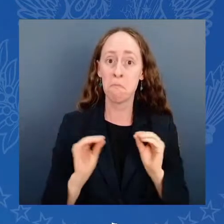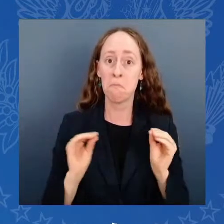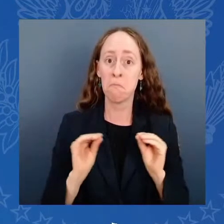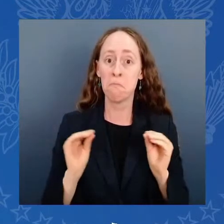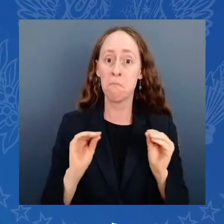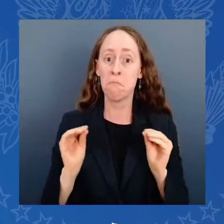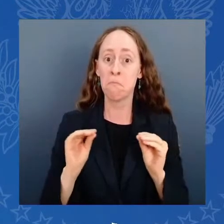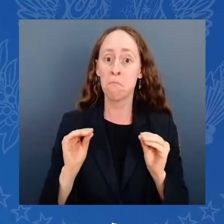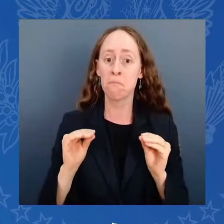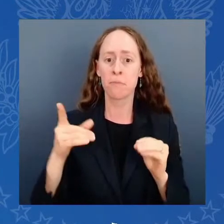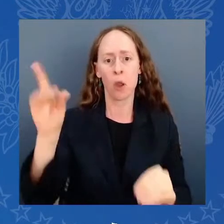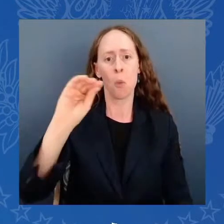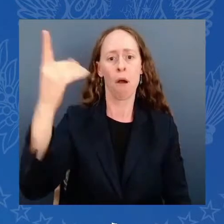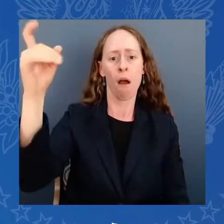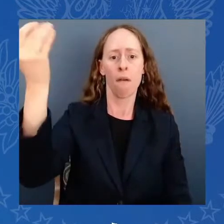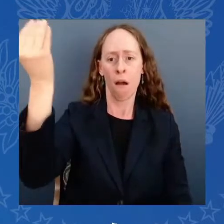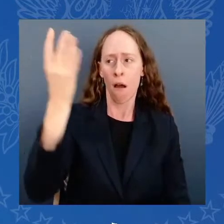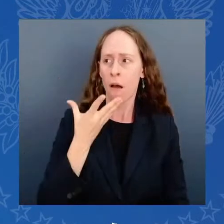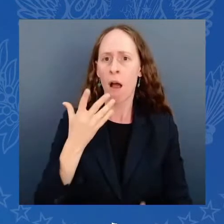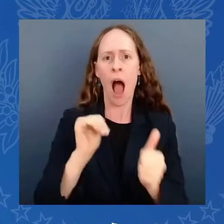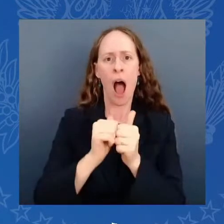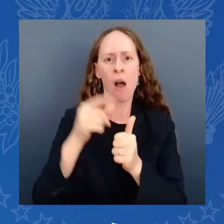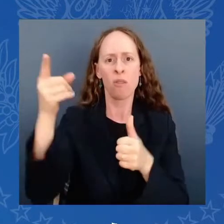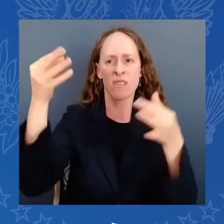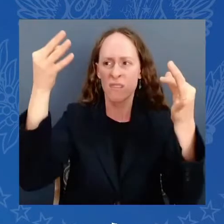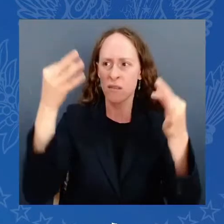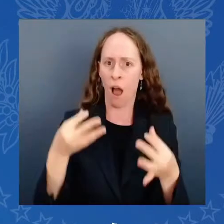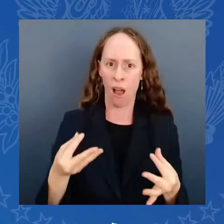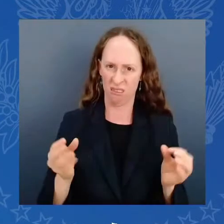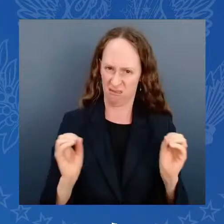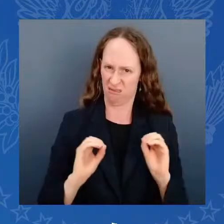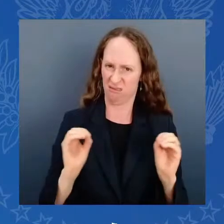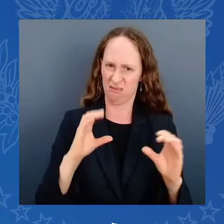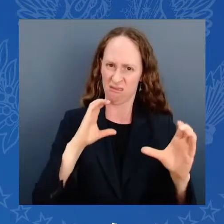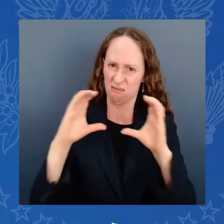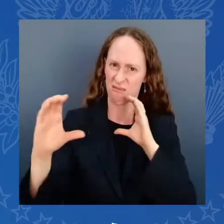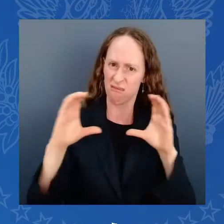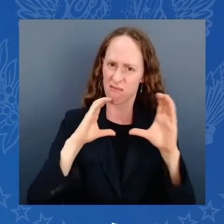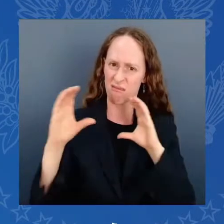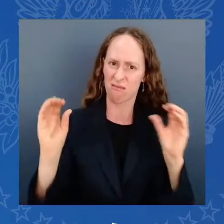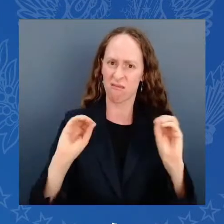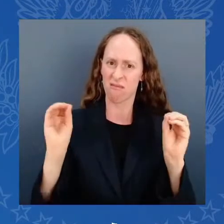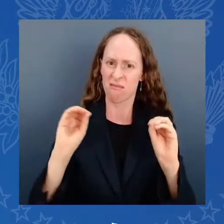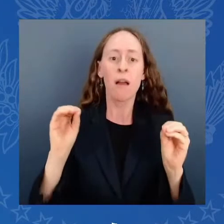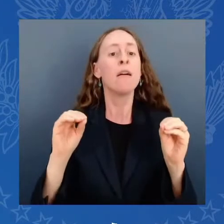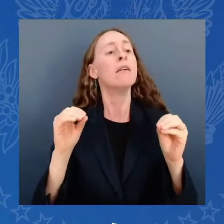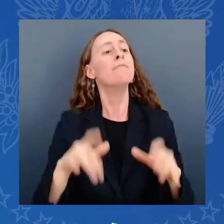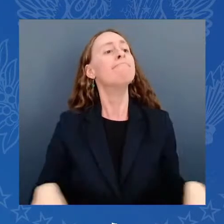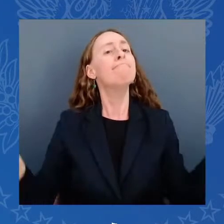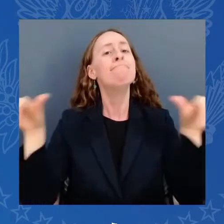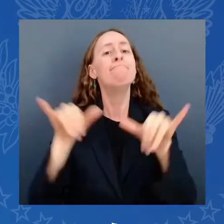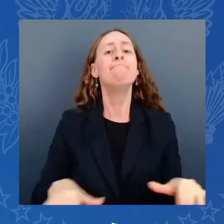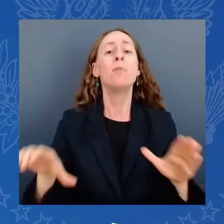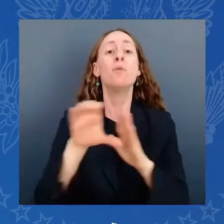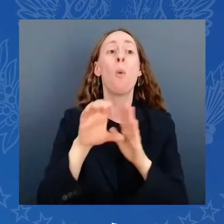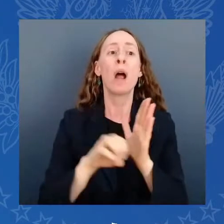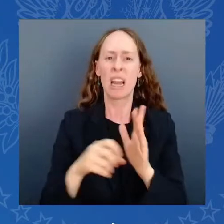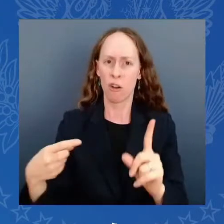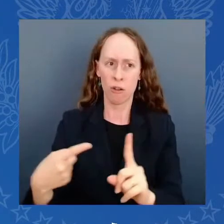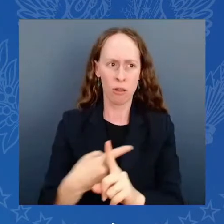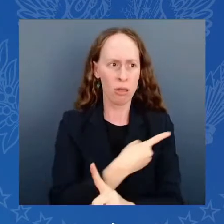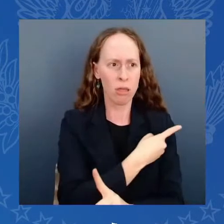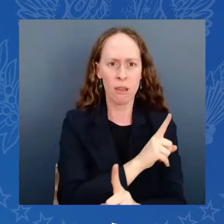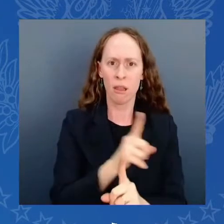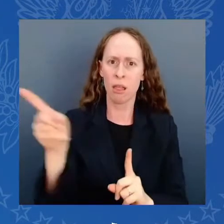work if the court was actually enforcing those requirements, but they are not. The court is not self-policing.